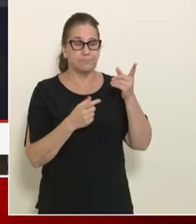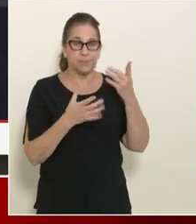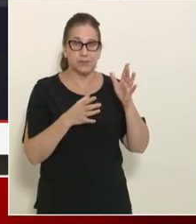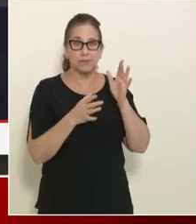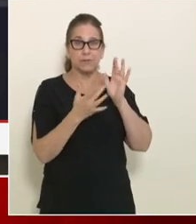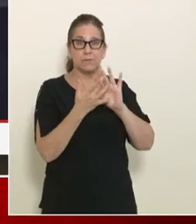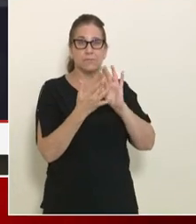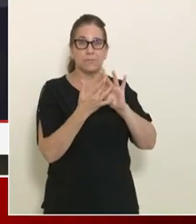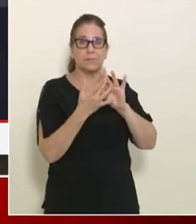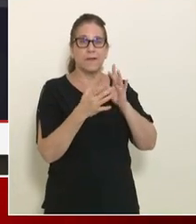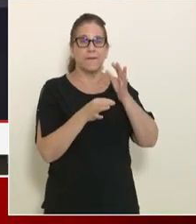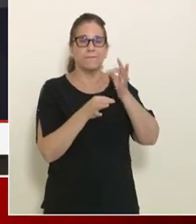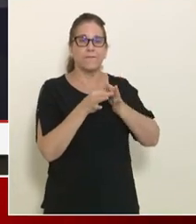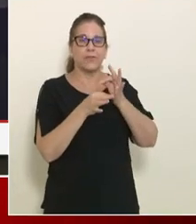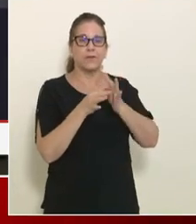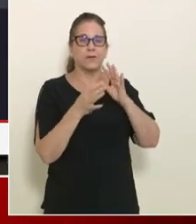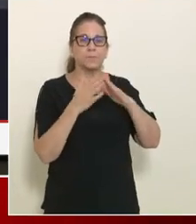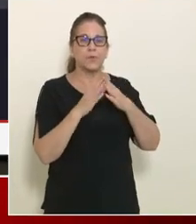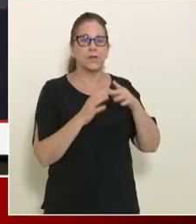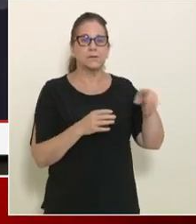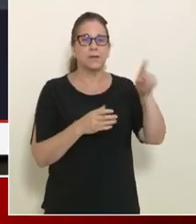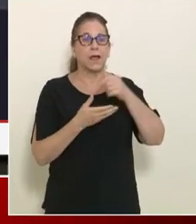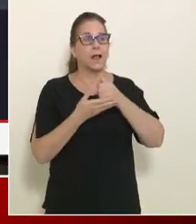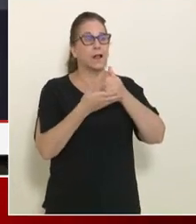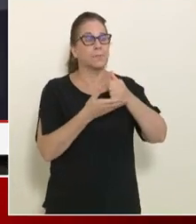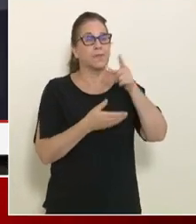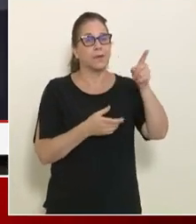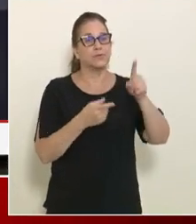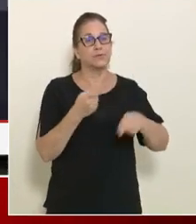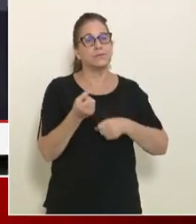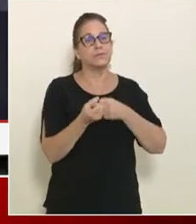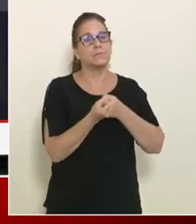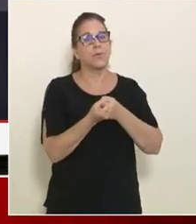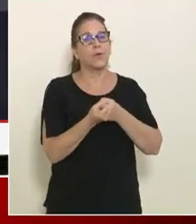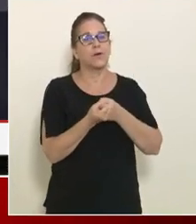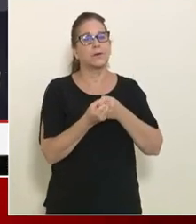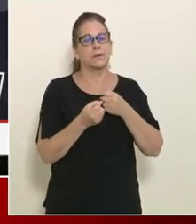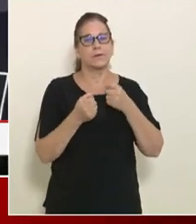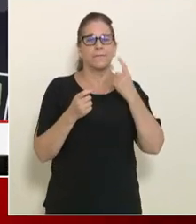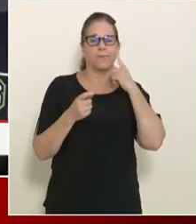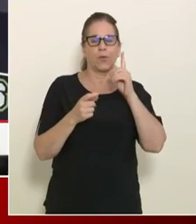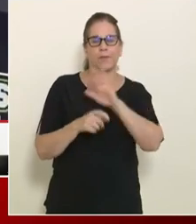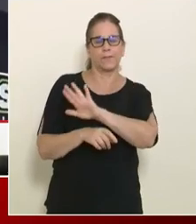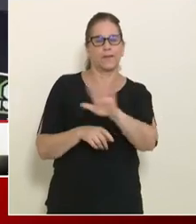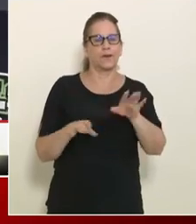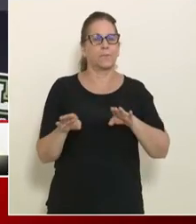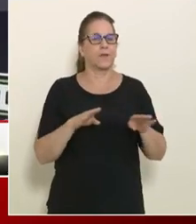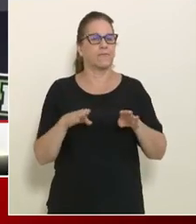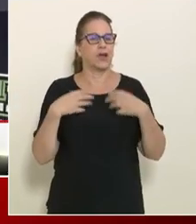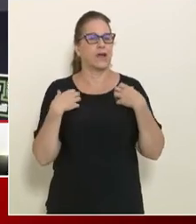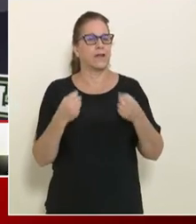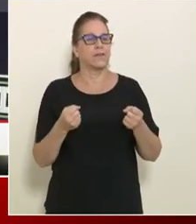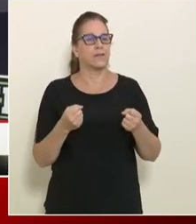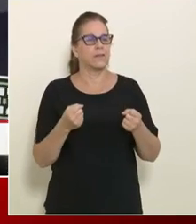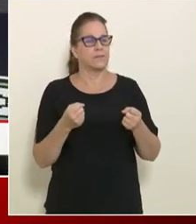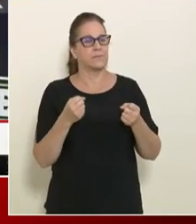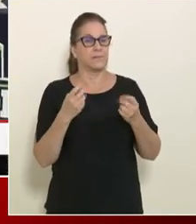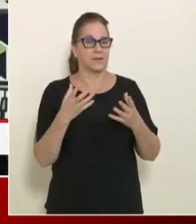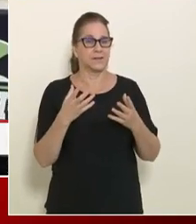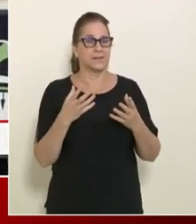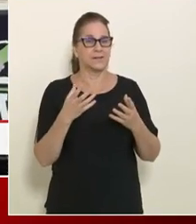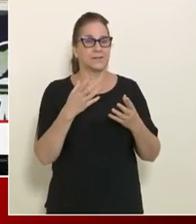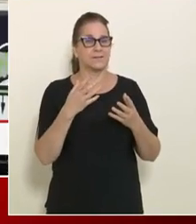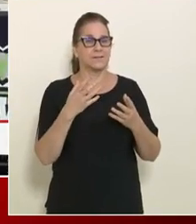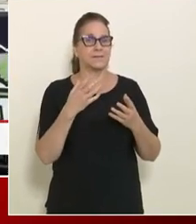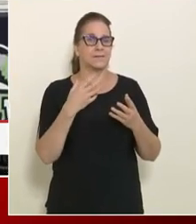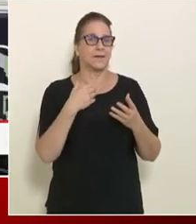of this initiative that you have? And talk a little bit about why that stigma is so bad. Well, first of all, I